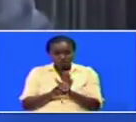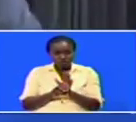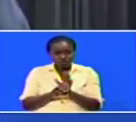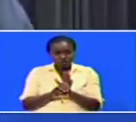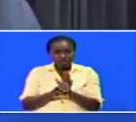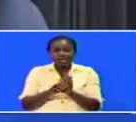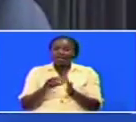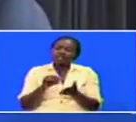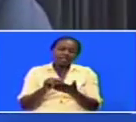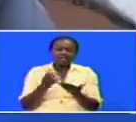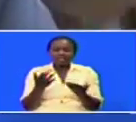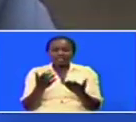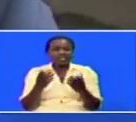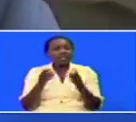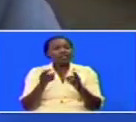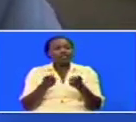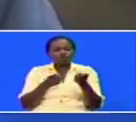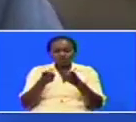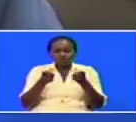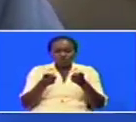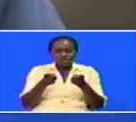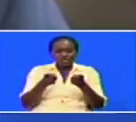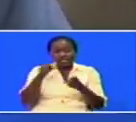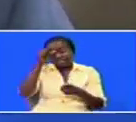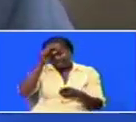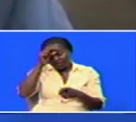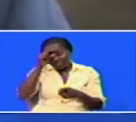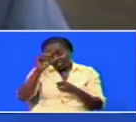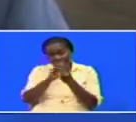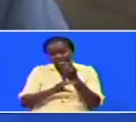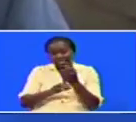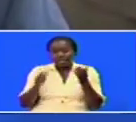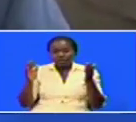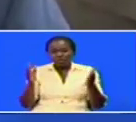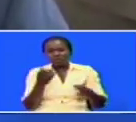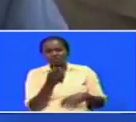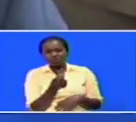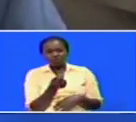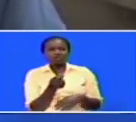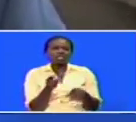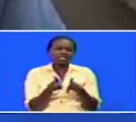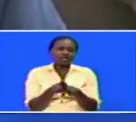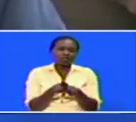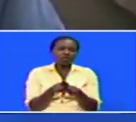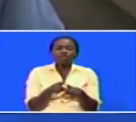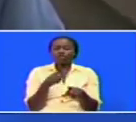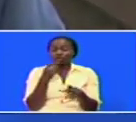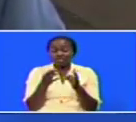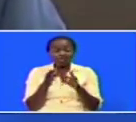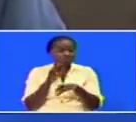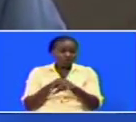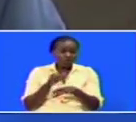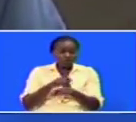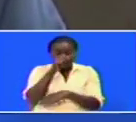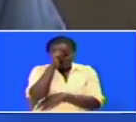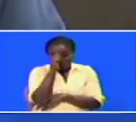that is governing the country, that governs every one of us, big or small. And therefore, when we are called upon to